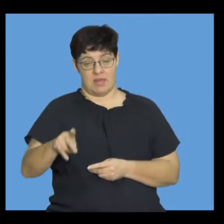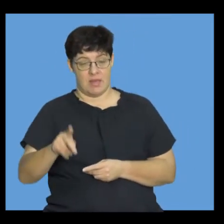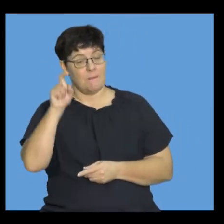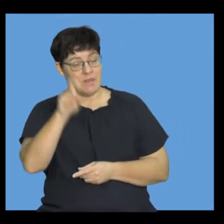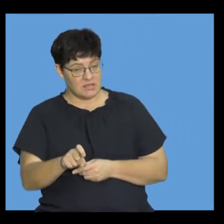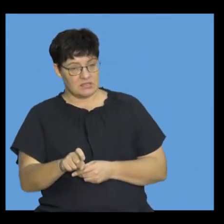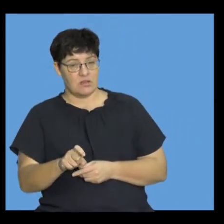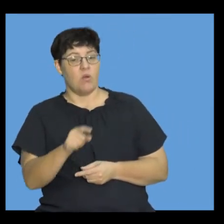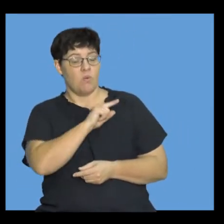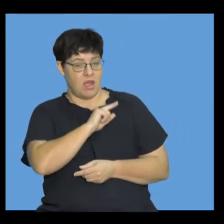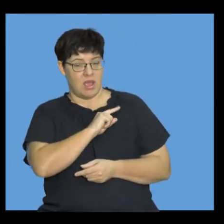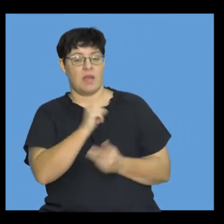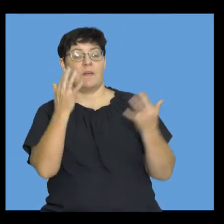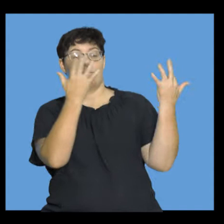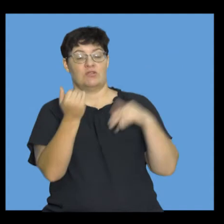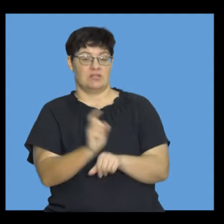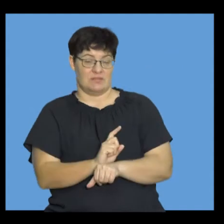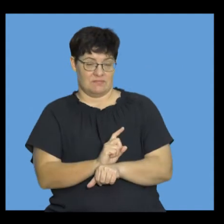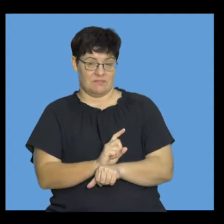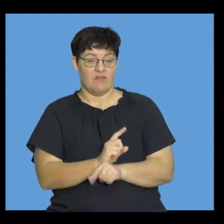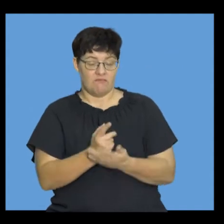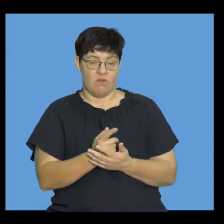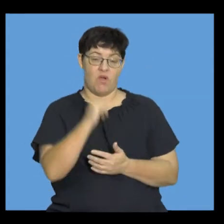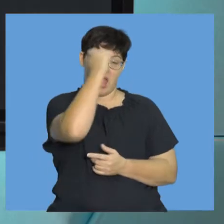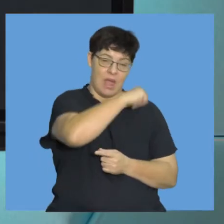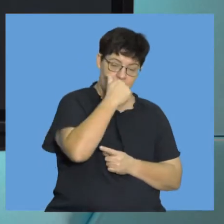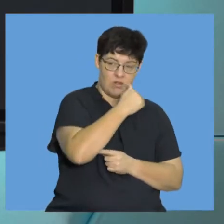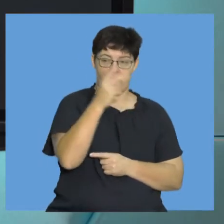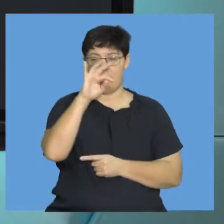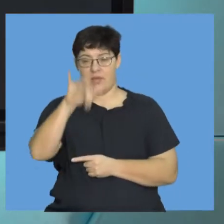budgeted period of April and May. Now once again,